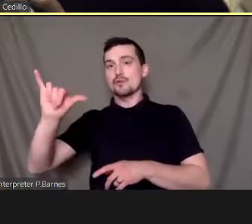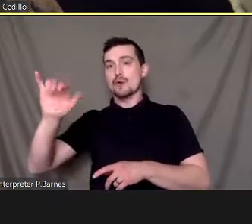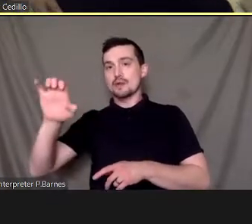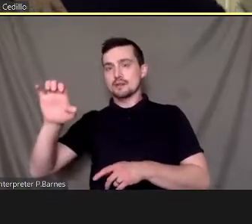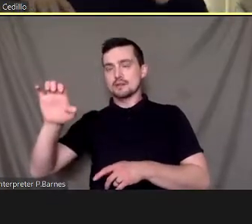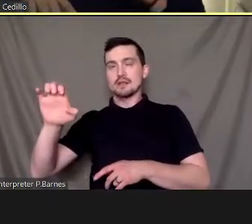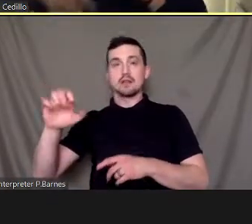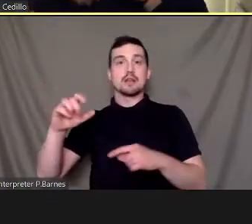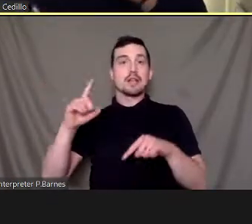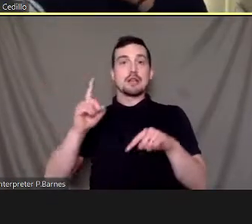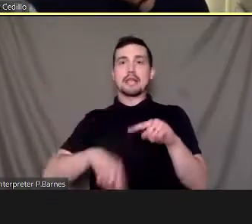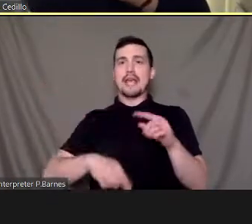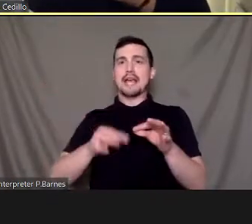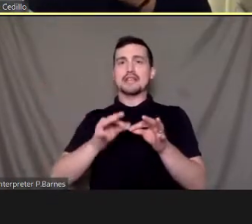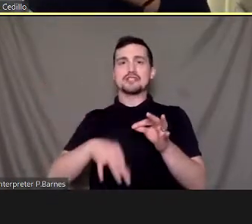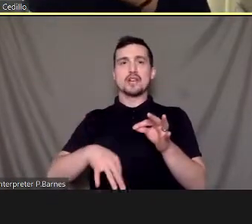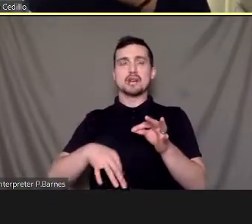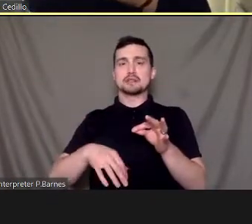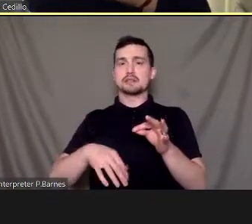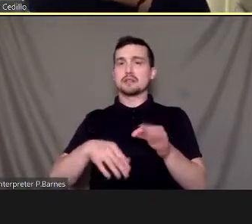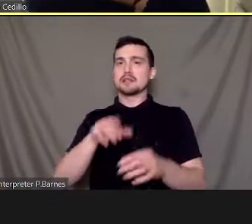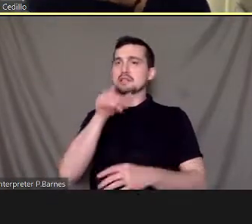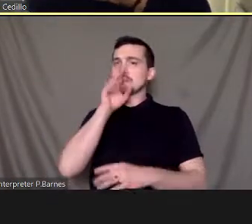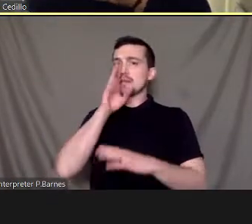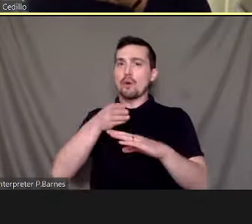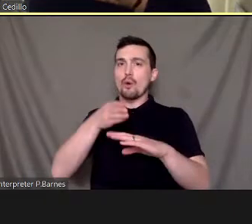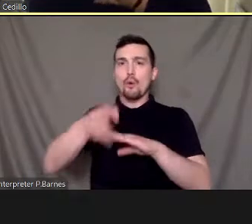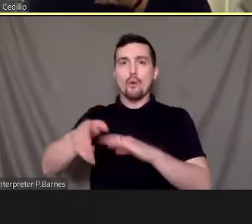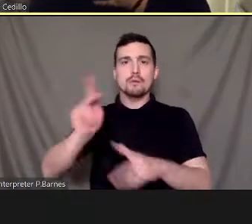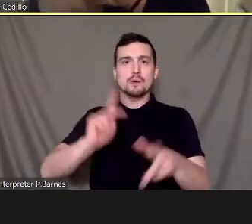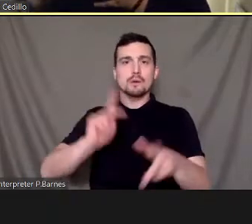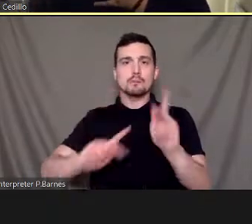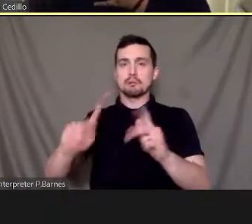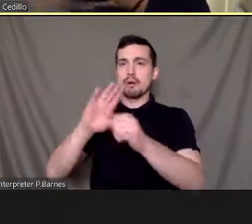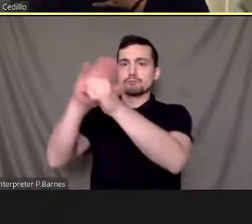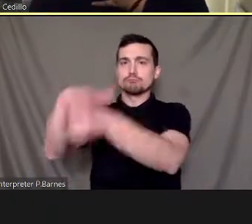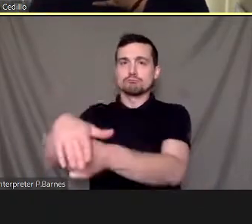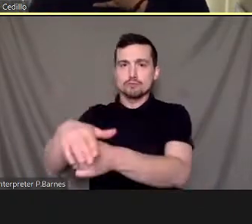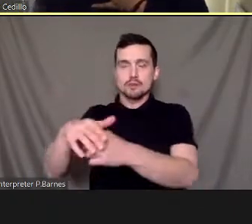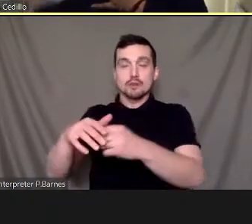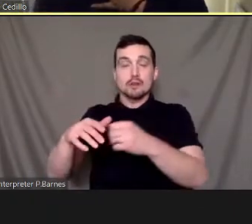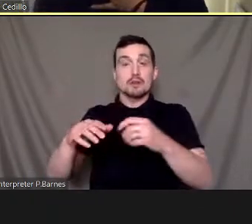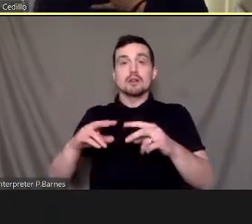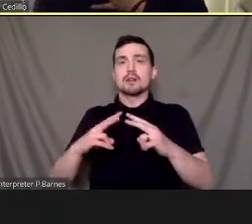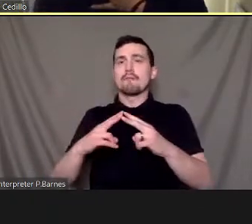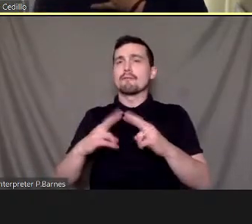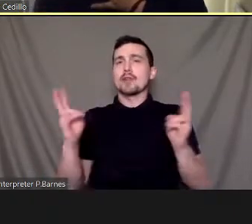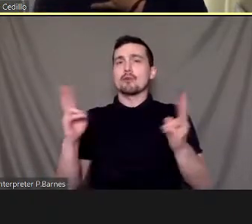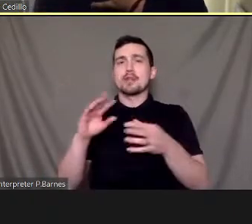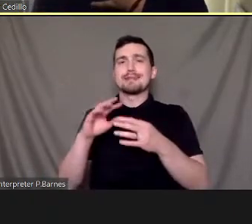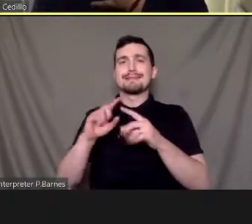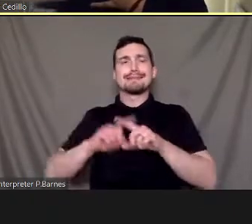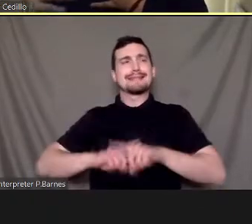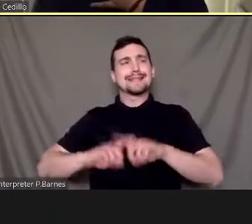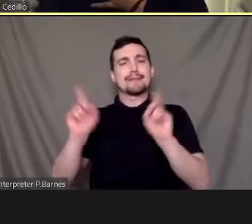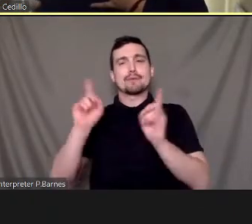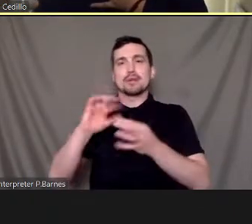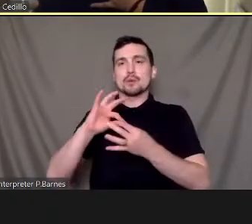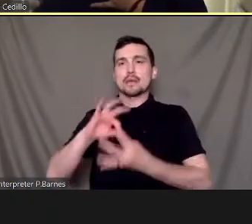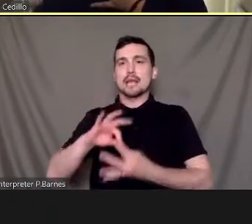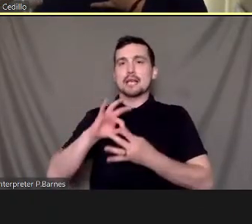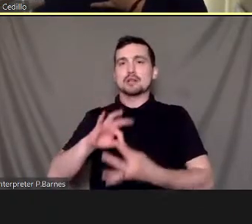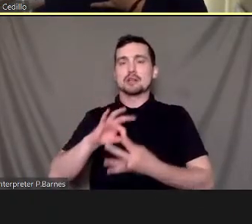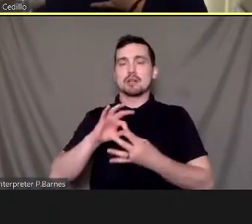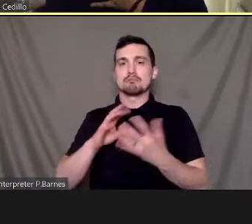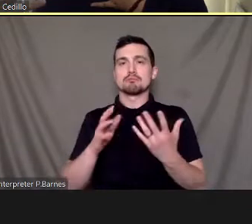there and speak over people. It's a very different relationship when it comes